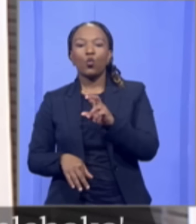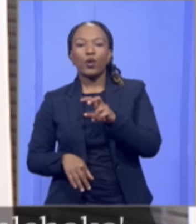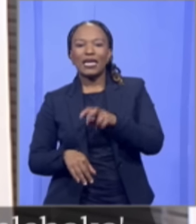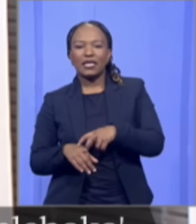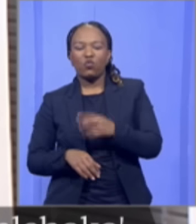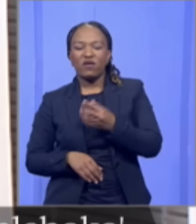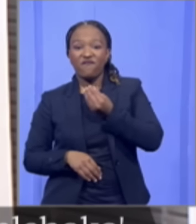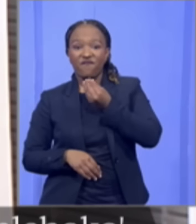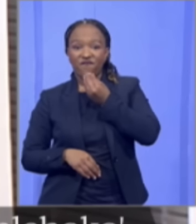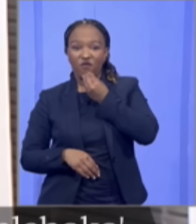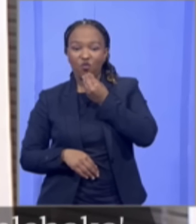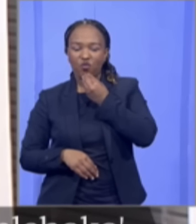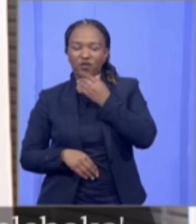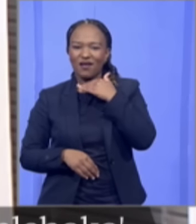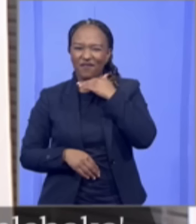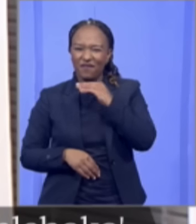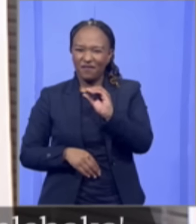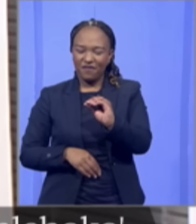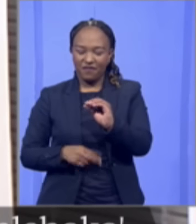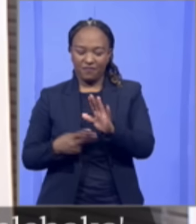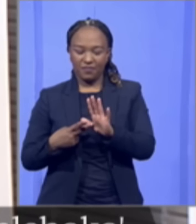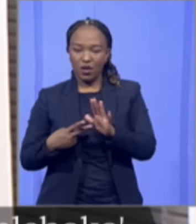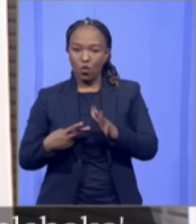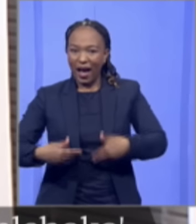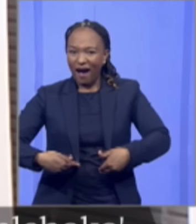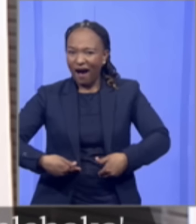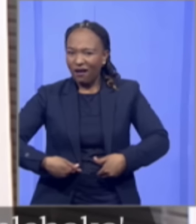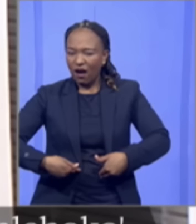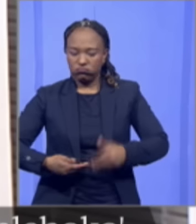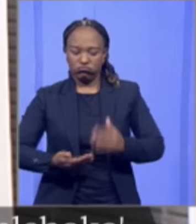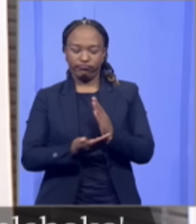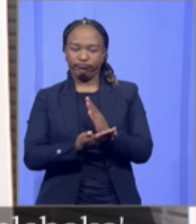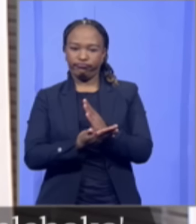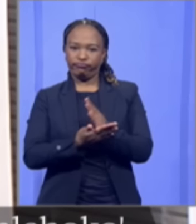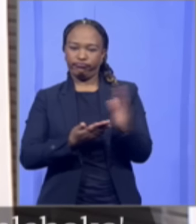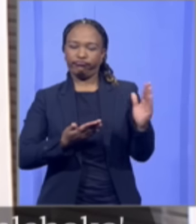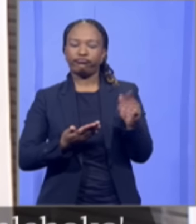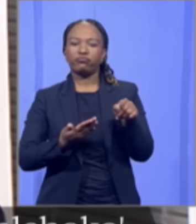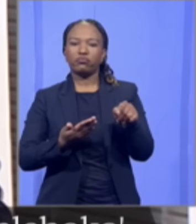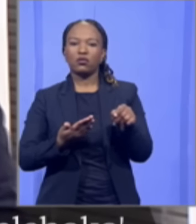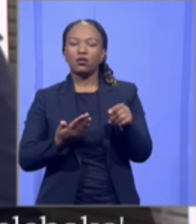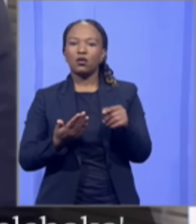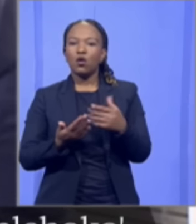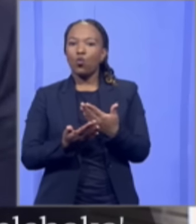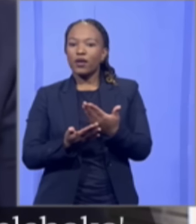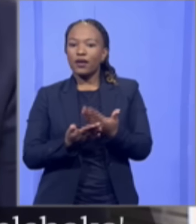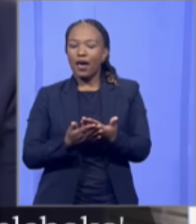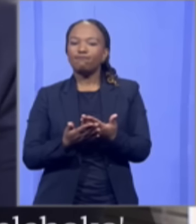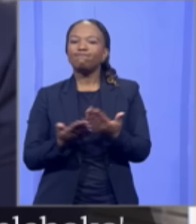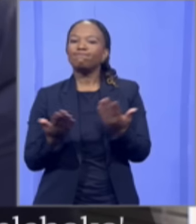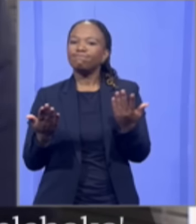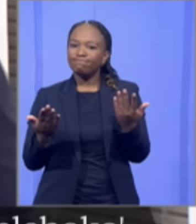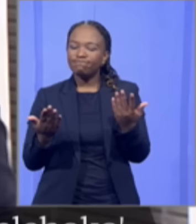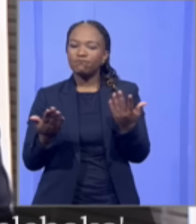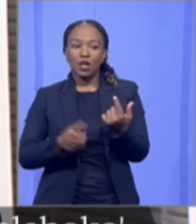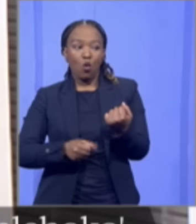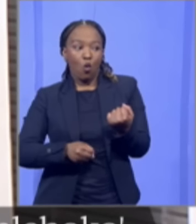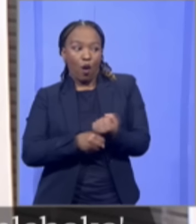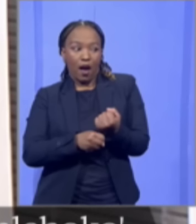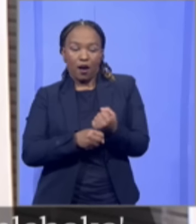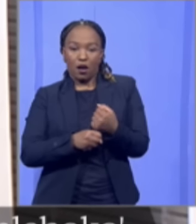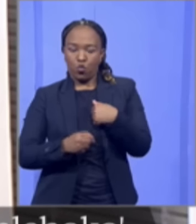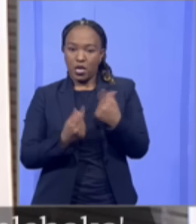urban hunger and the establishment of a state farm so that we can be in a position to consolidate the work that we are